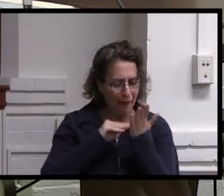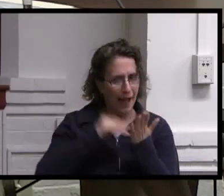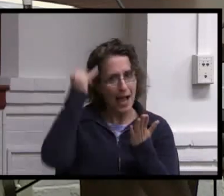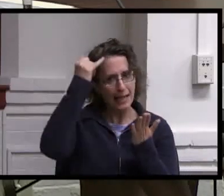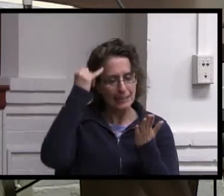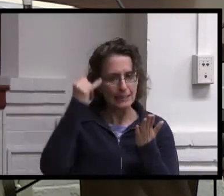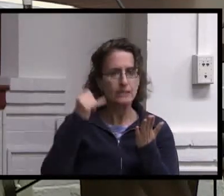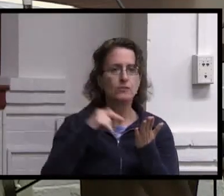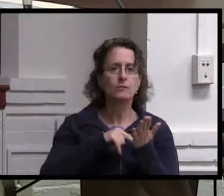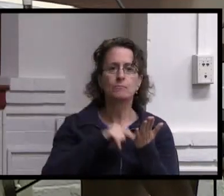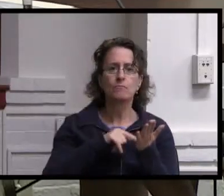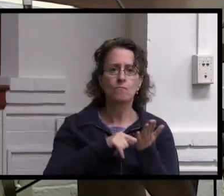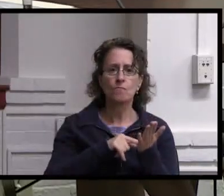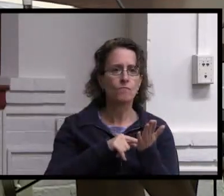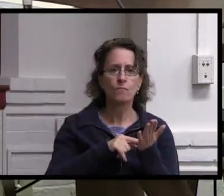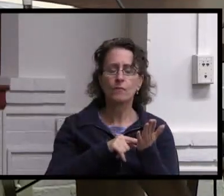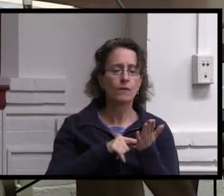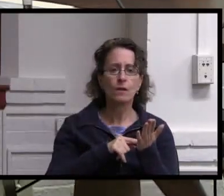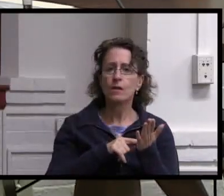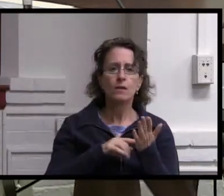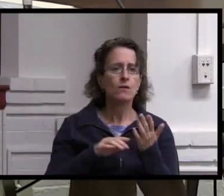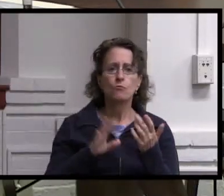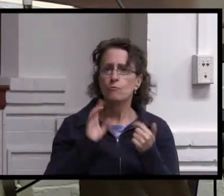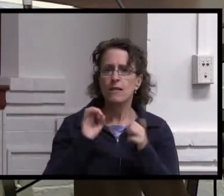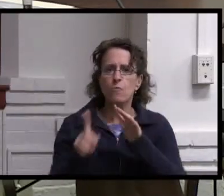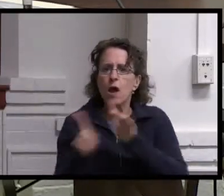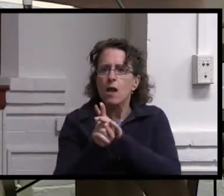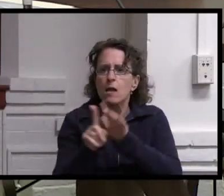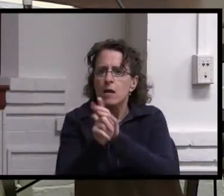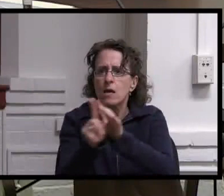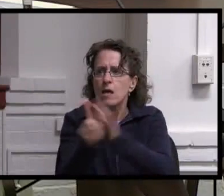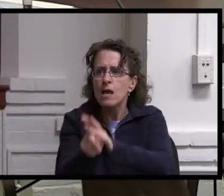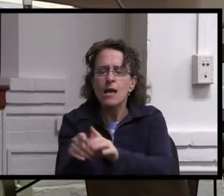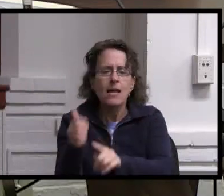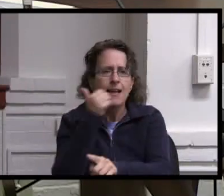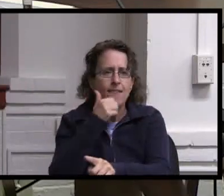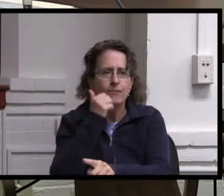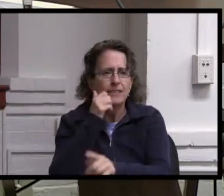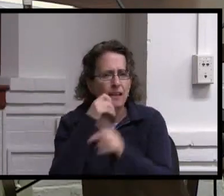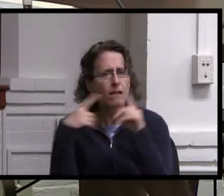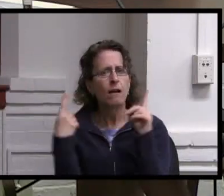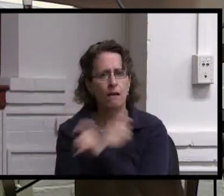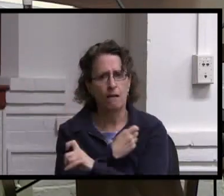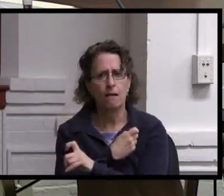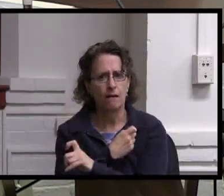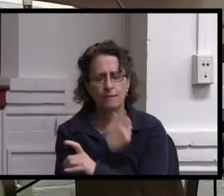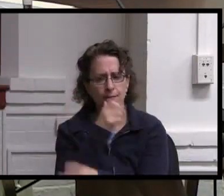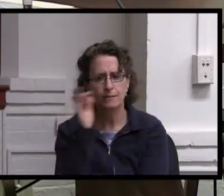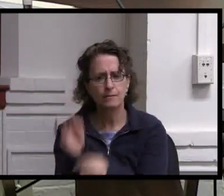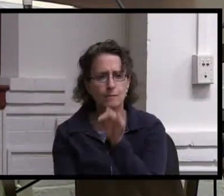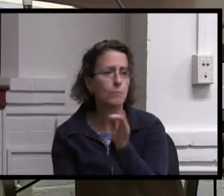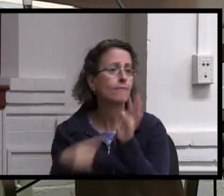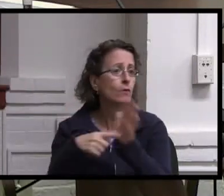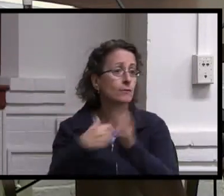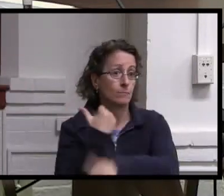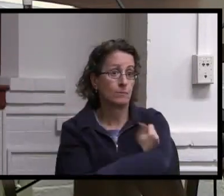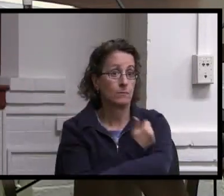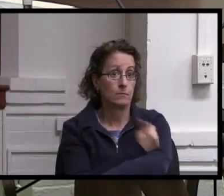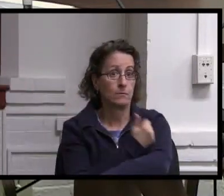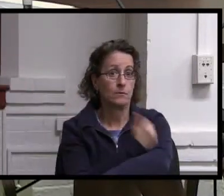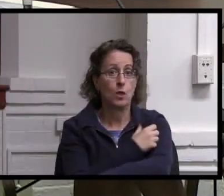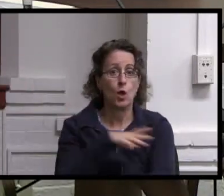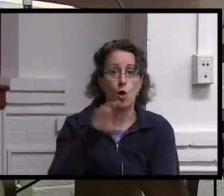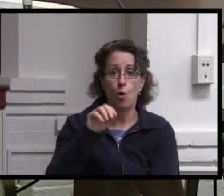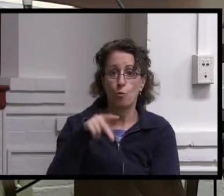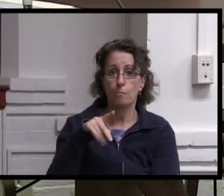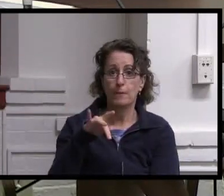in my office trying to stay on track exactly what we're looking at. You know, the opiate epidemic we're experiencing now,